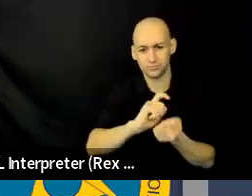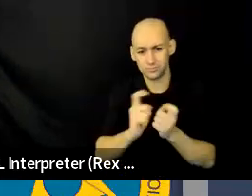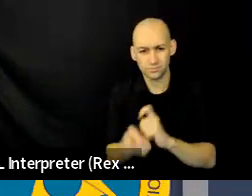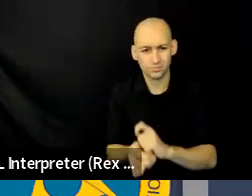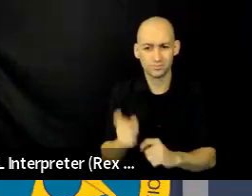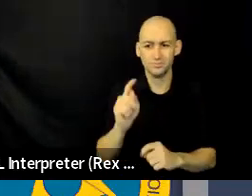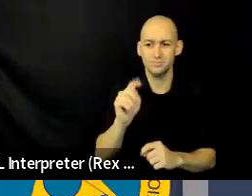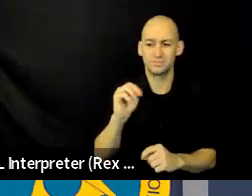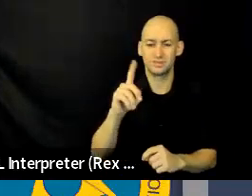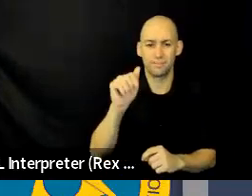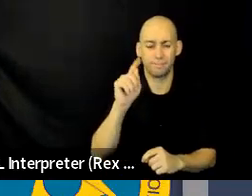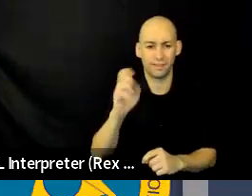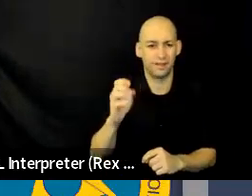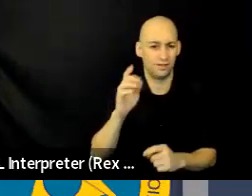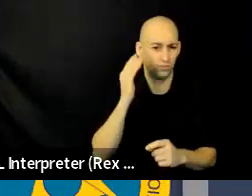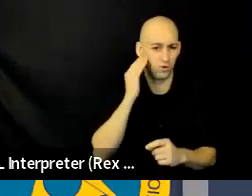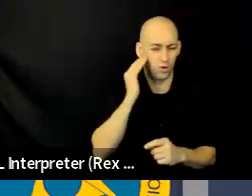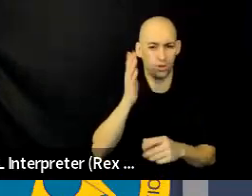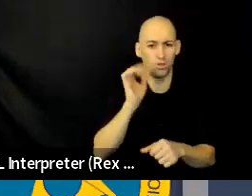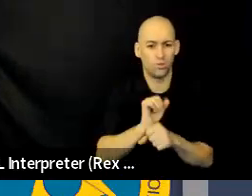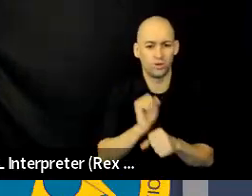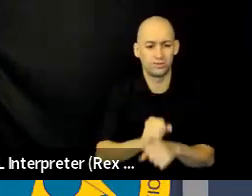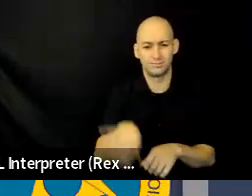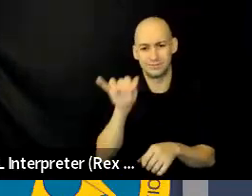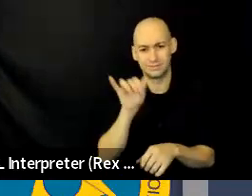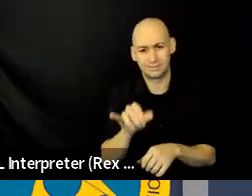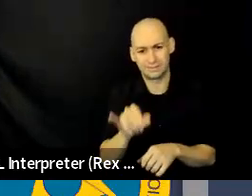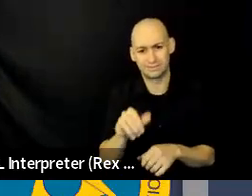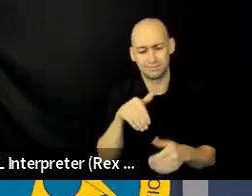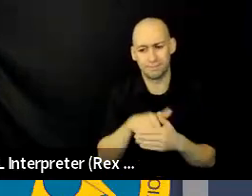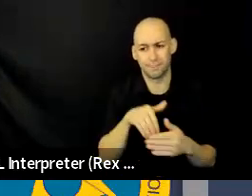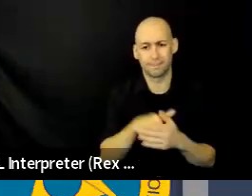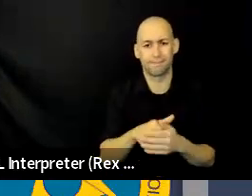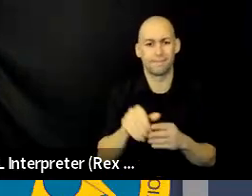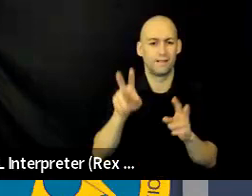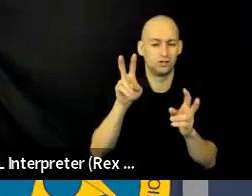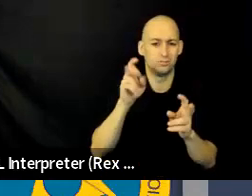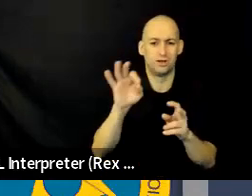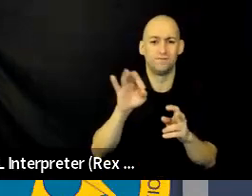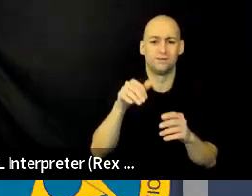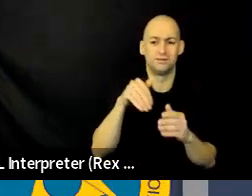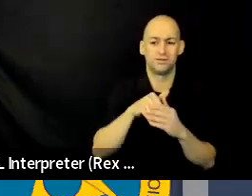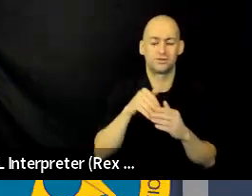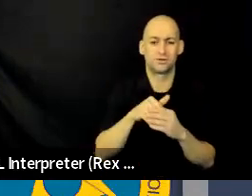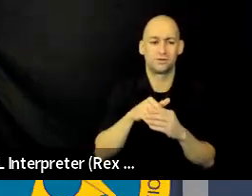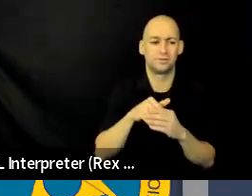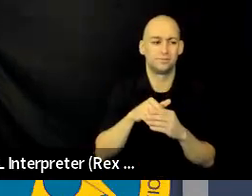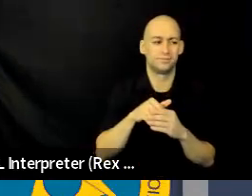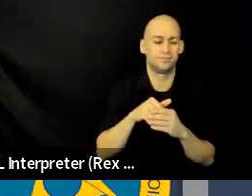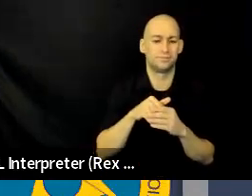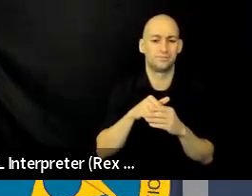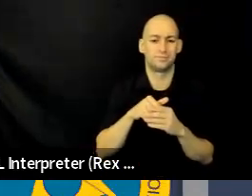work. And the remaining, in terms of the internal circulation issue that are really the heart of the